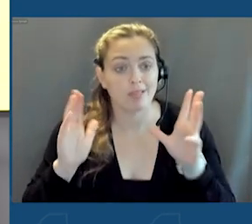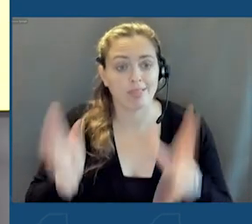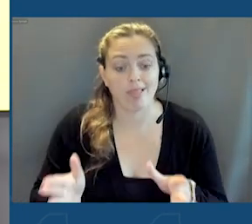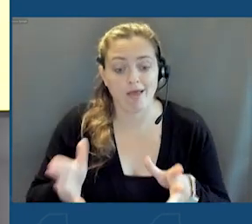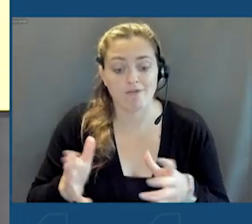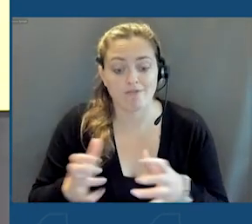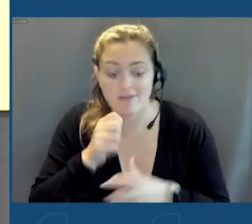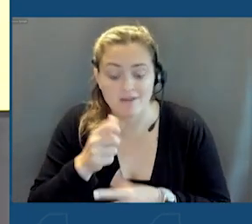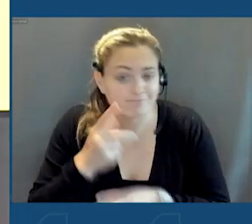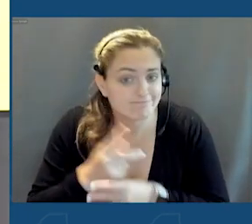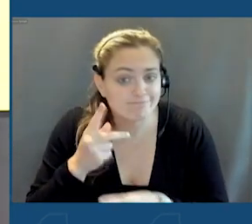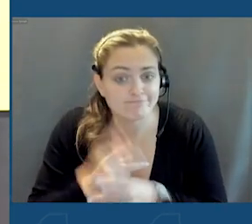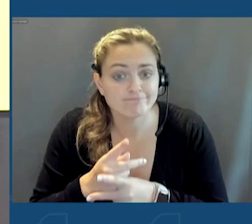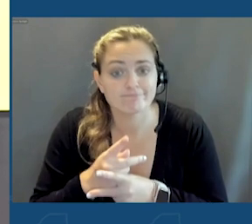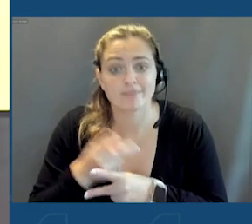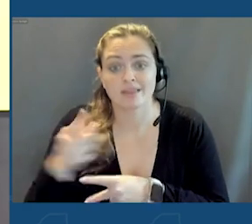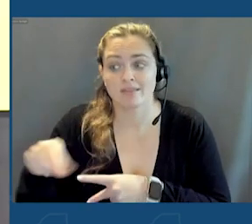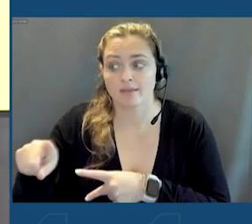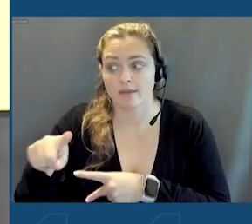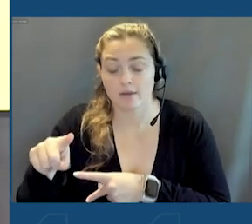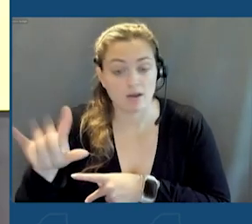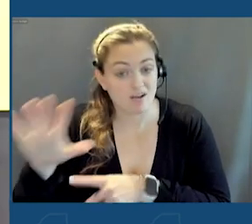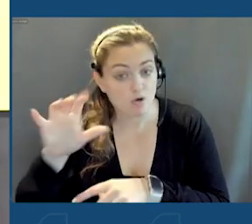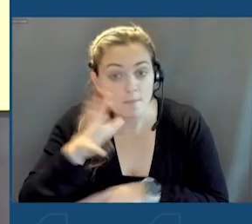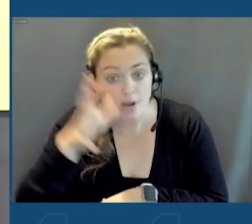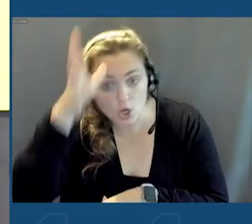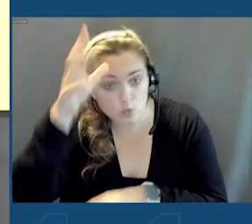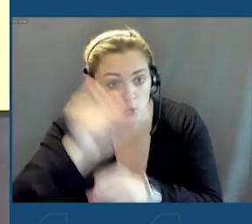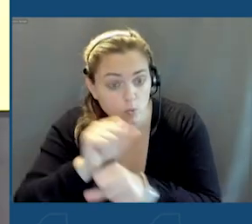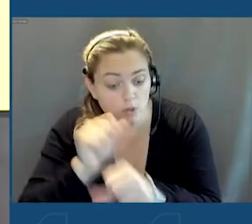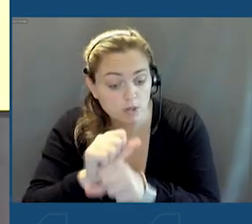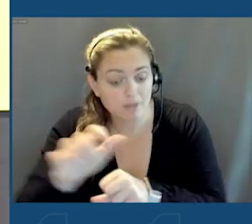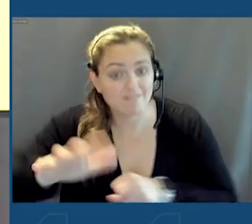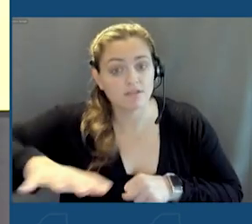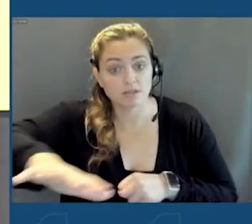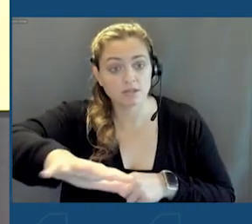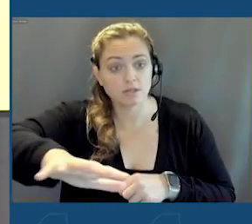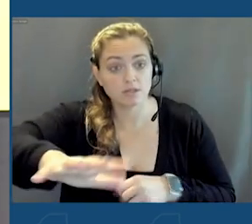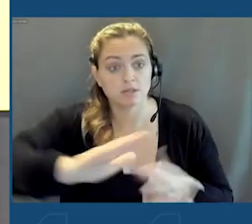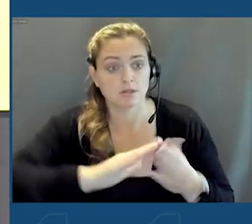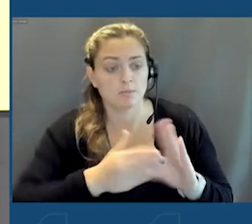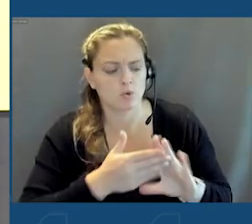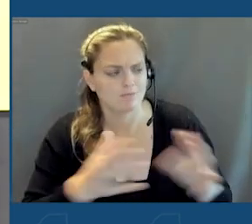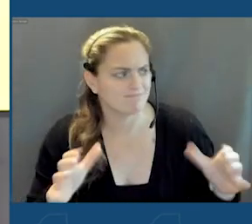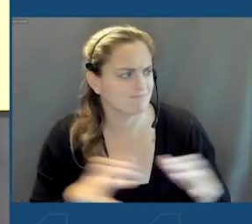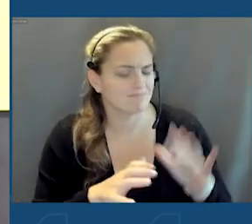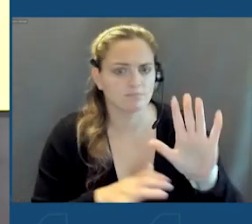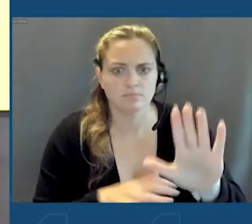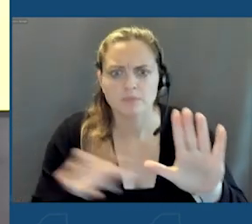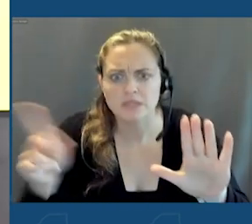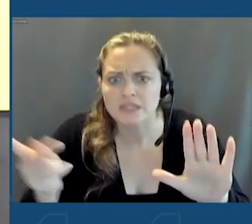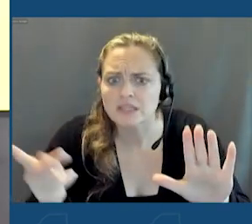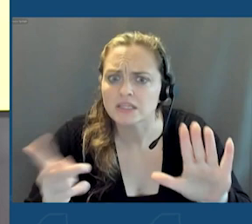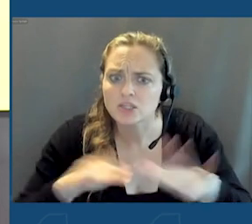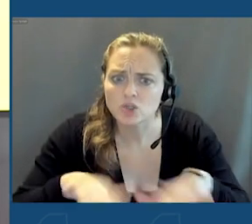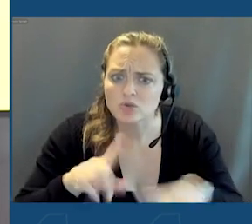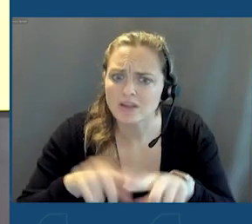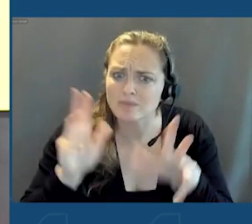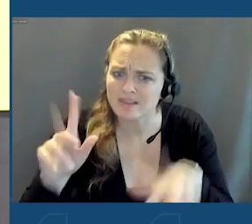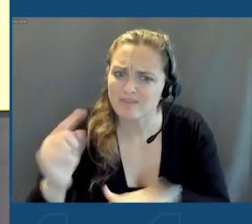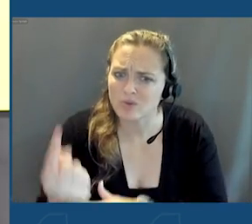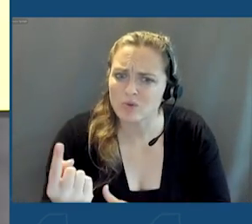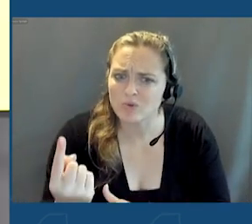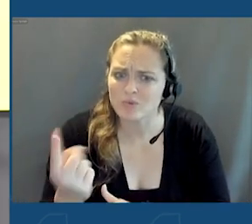their parents were working out in the fields. And the community came together and says, these children should not be left alone. They